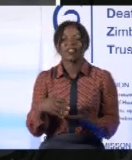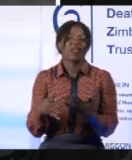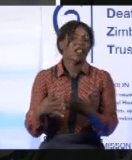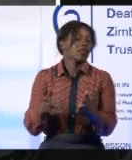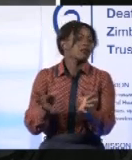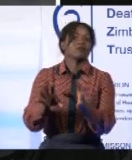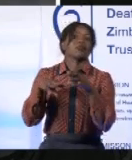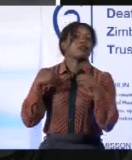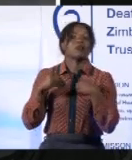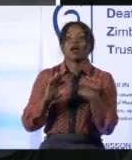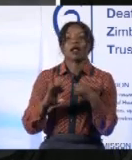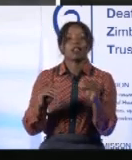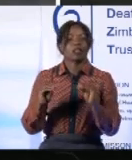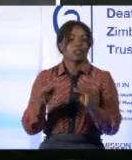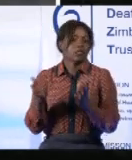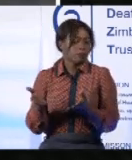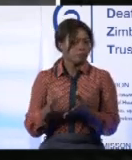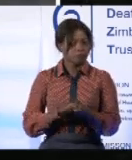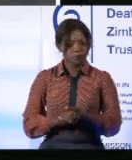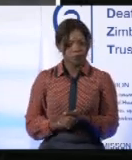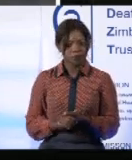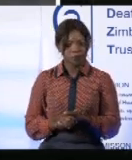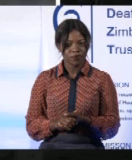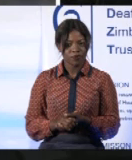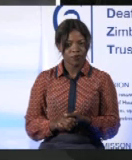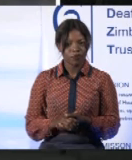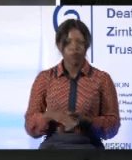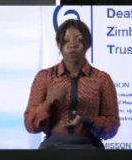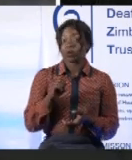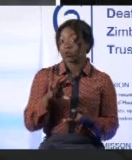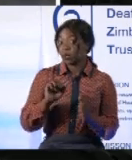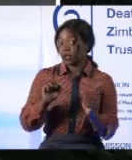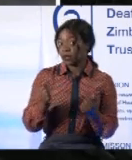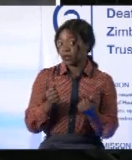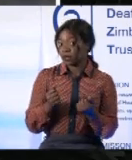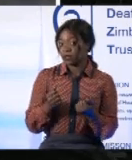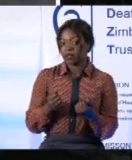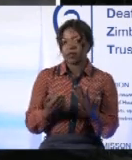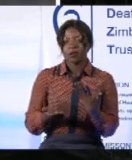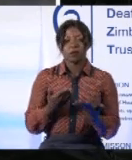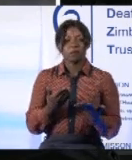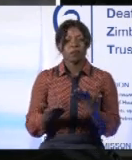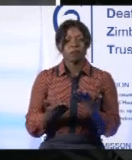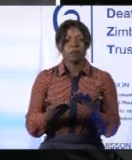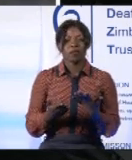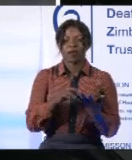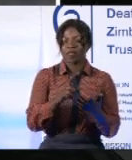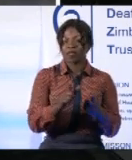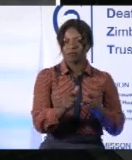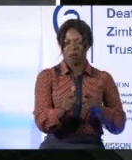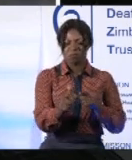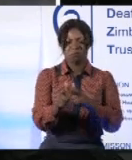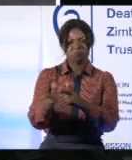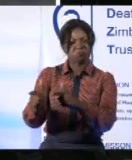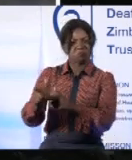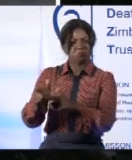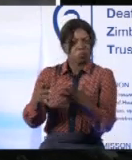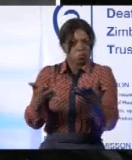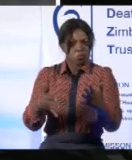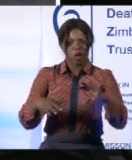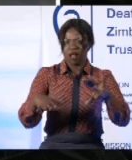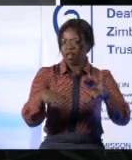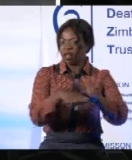can solicitation be the charge? And you then find that issues to do with homosexuality and particularly